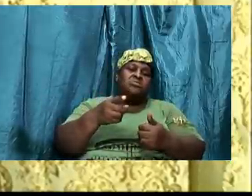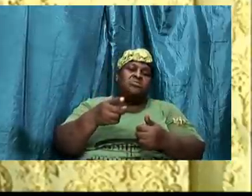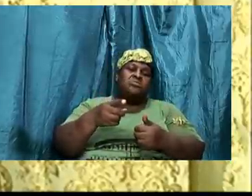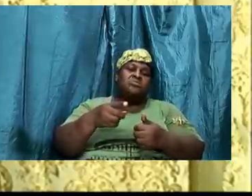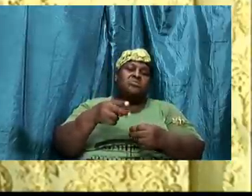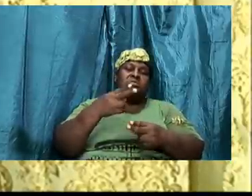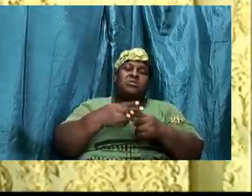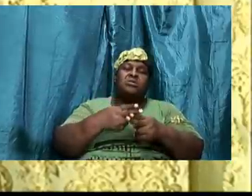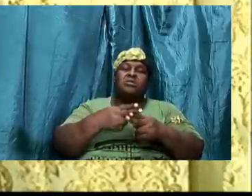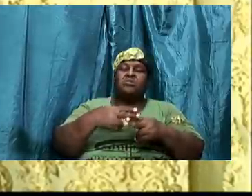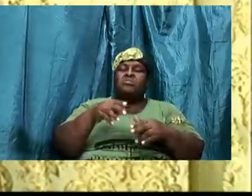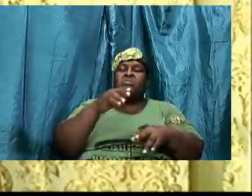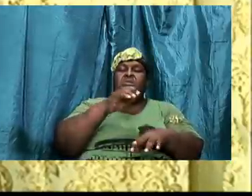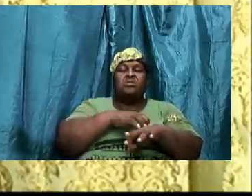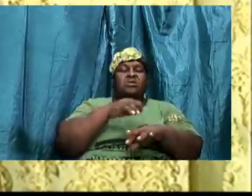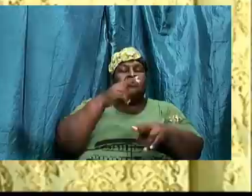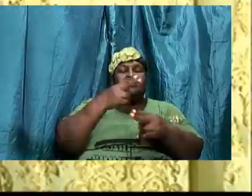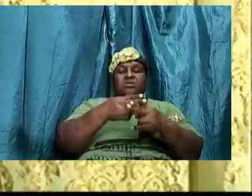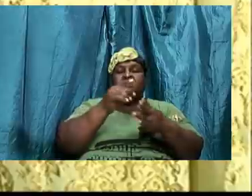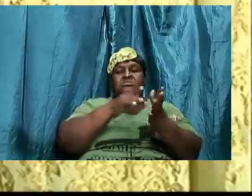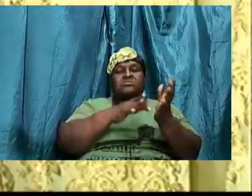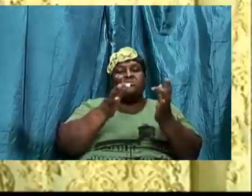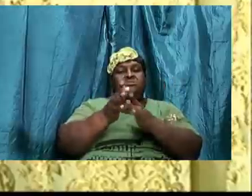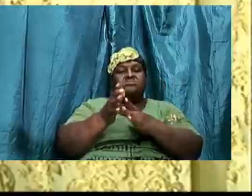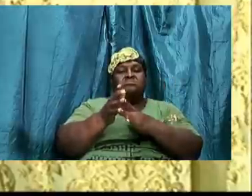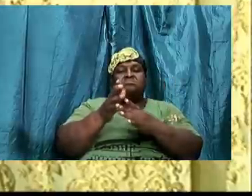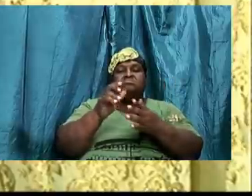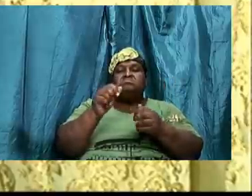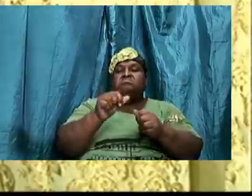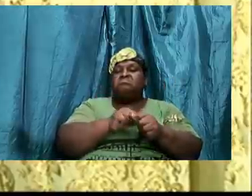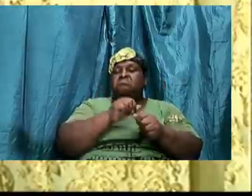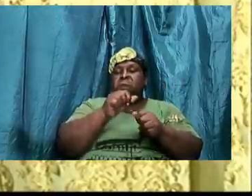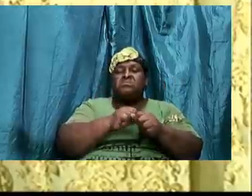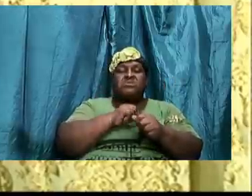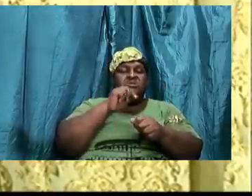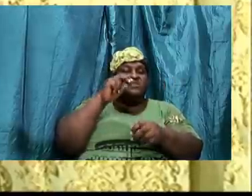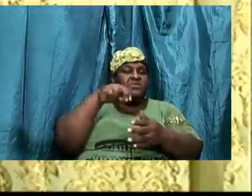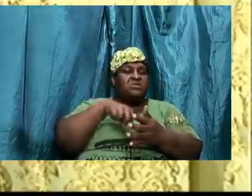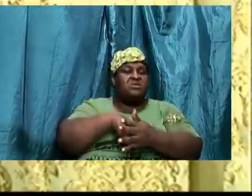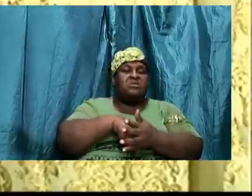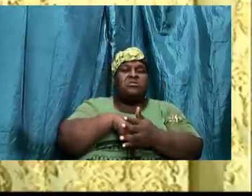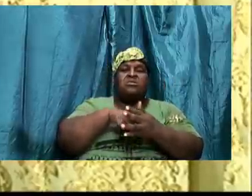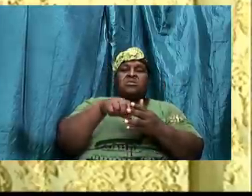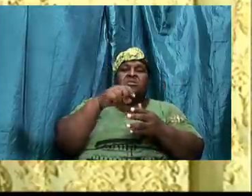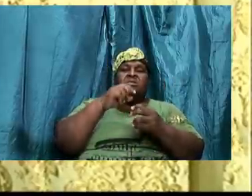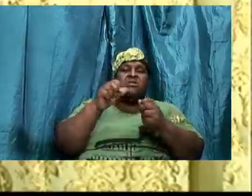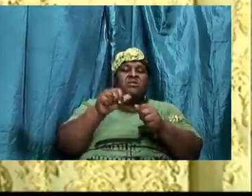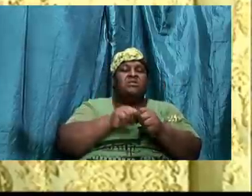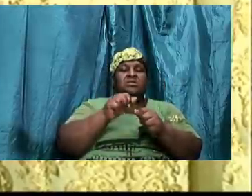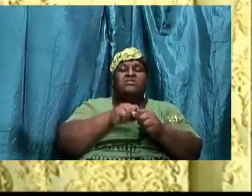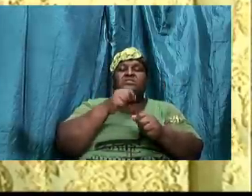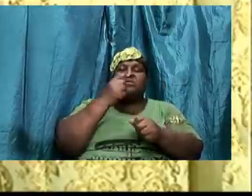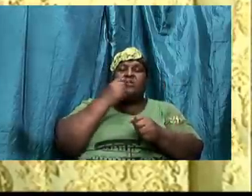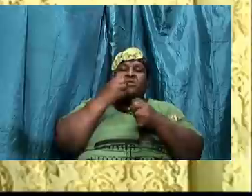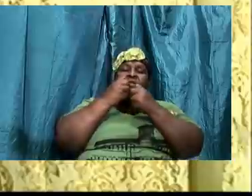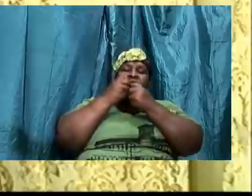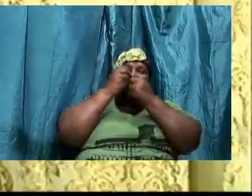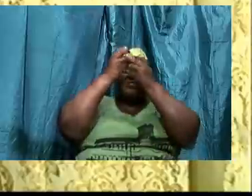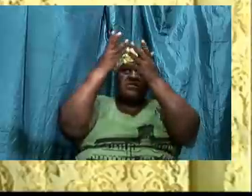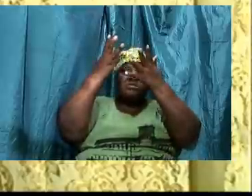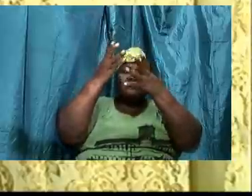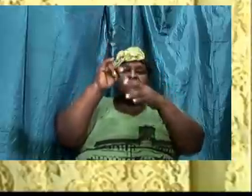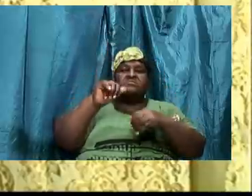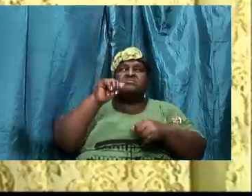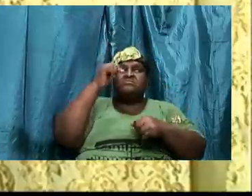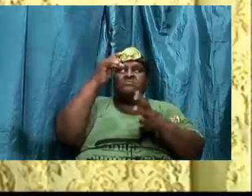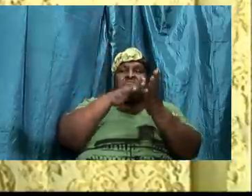name. At the name of Jesus, every knee shall bow and every tongue will confess that he is Lord. So